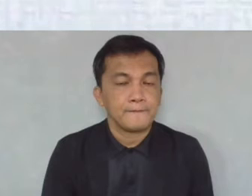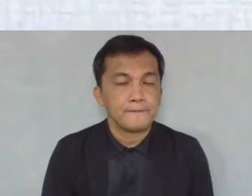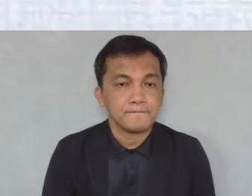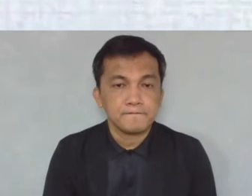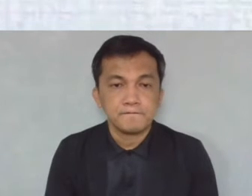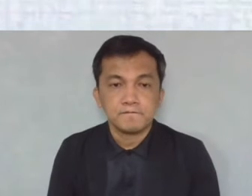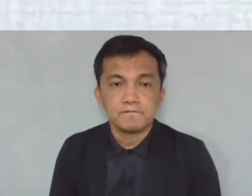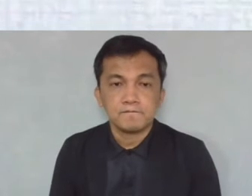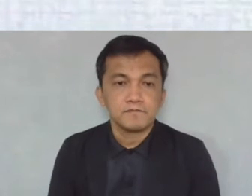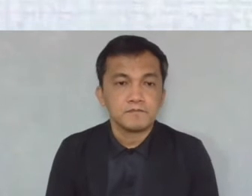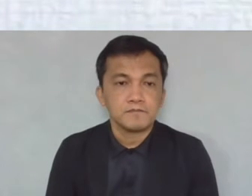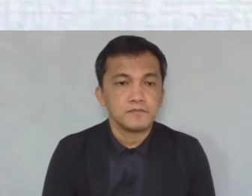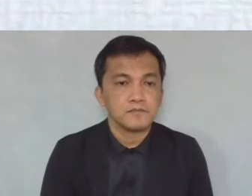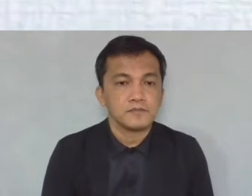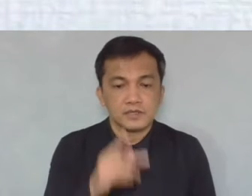The